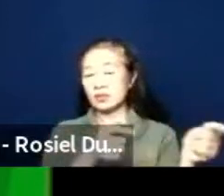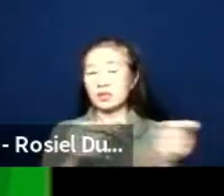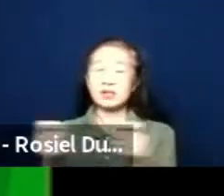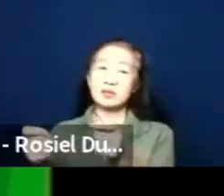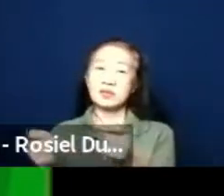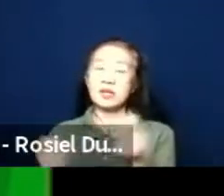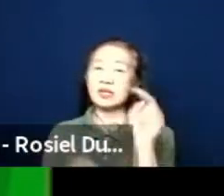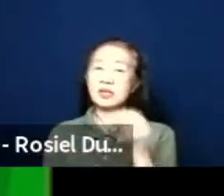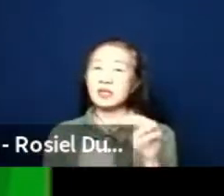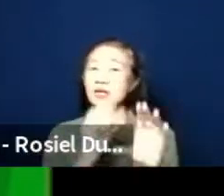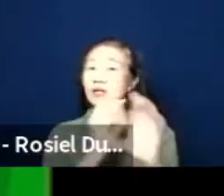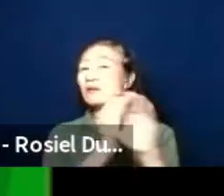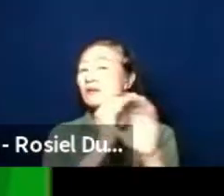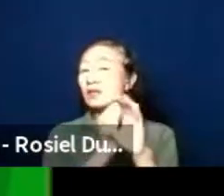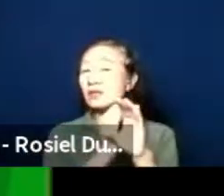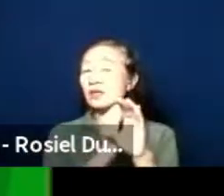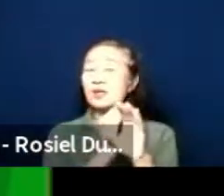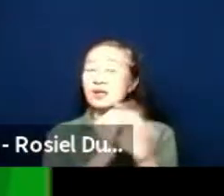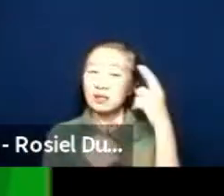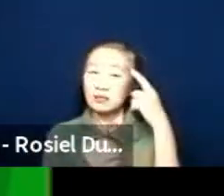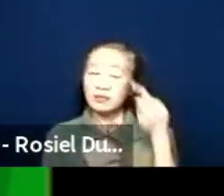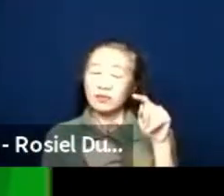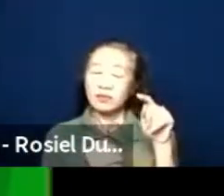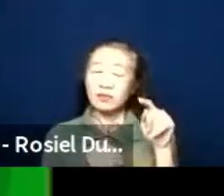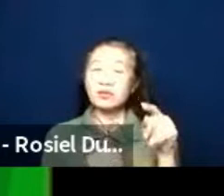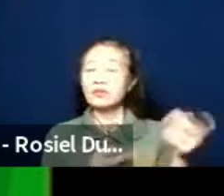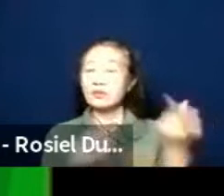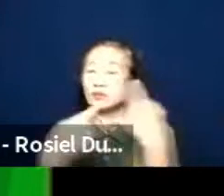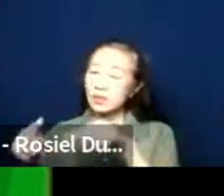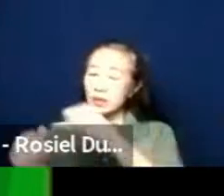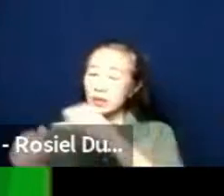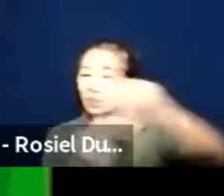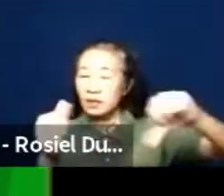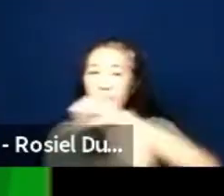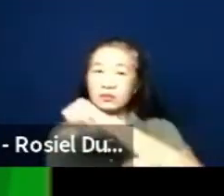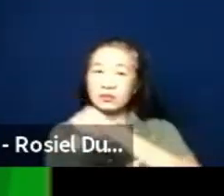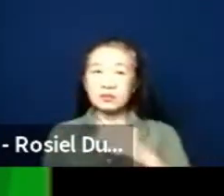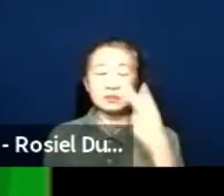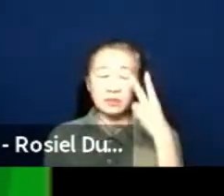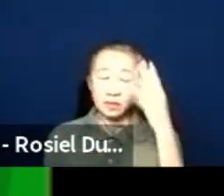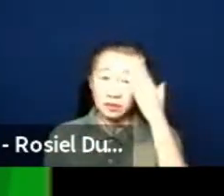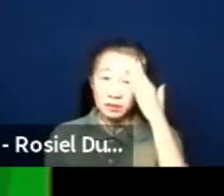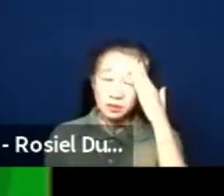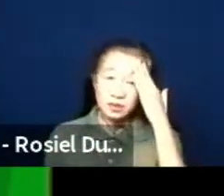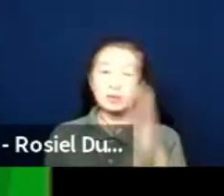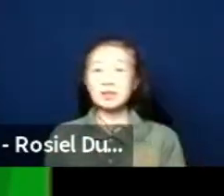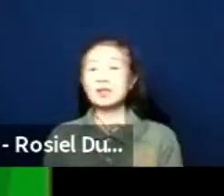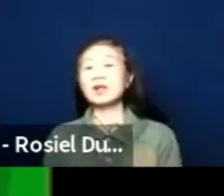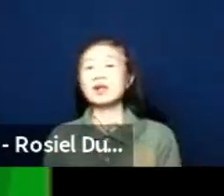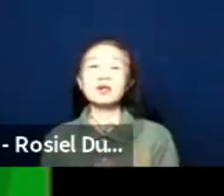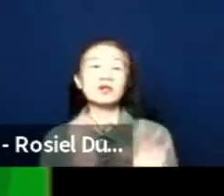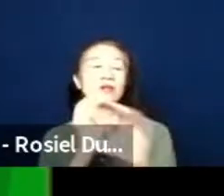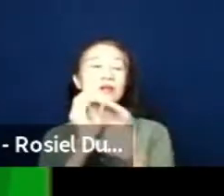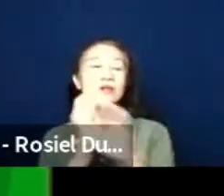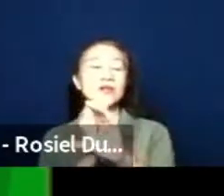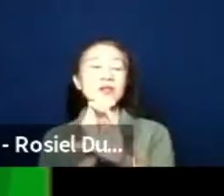for evacuation or getting around during or after disaster. Check with local transit providers as well as with